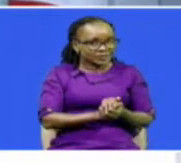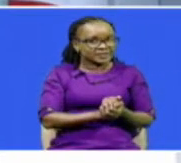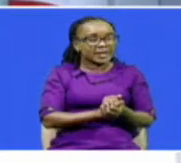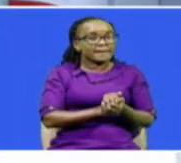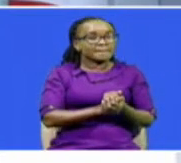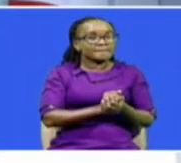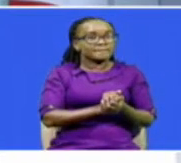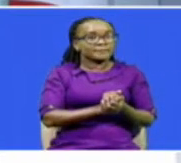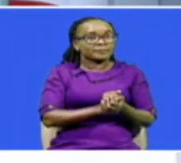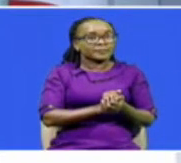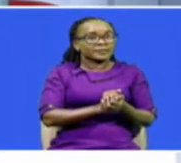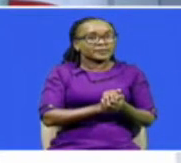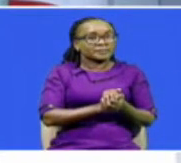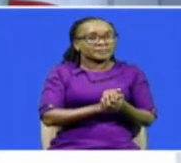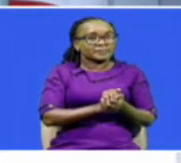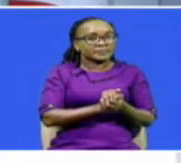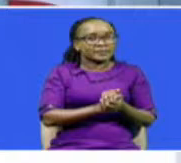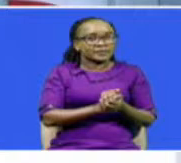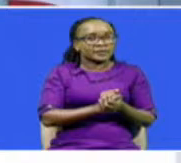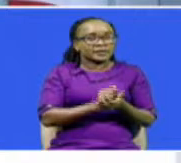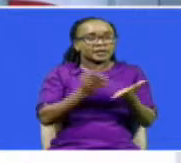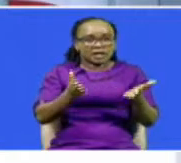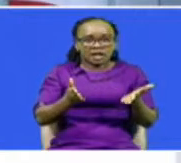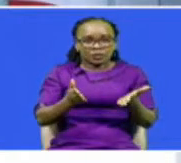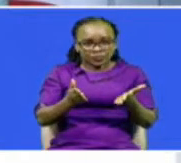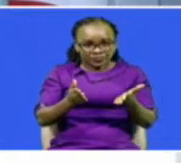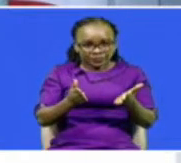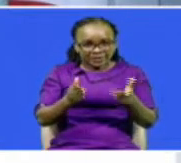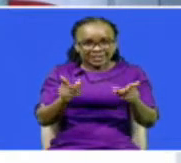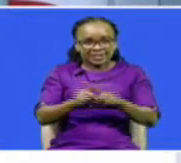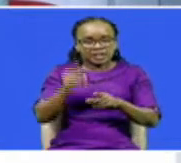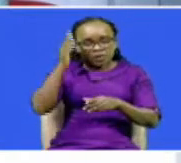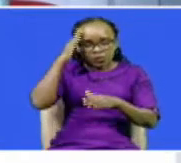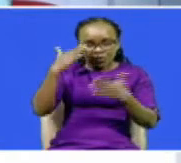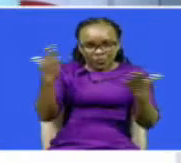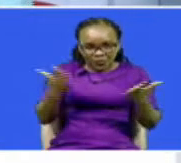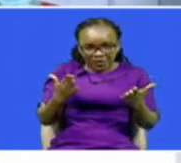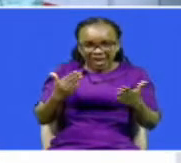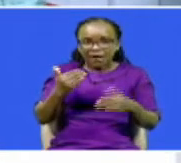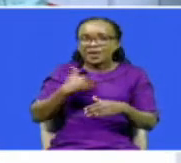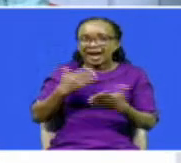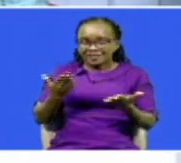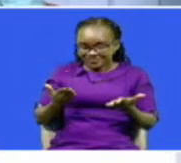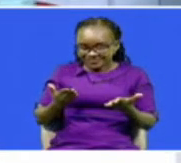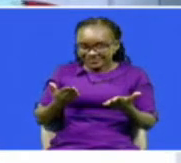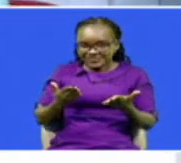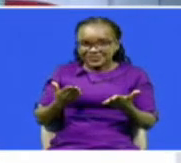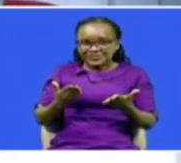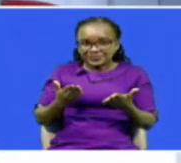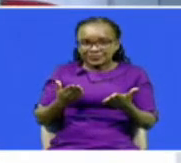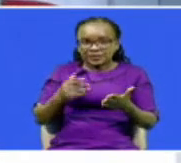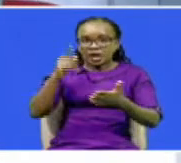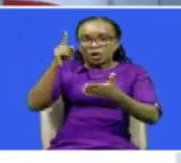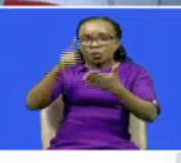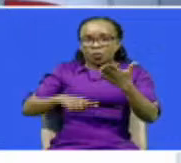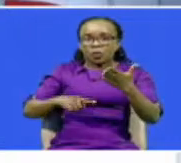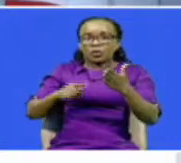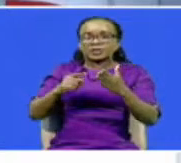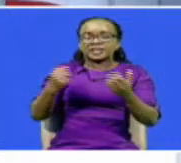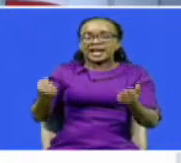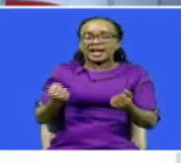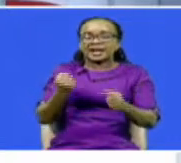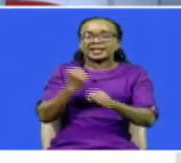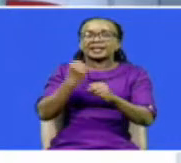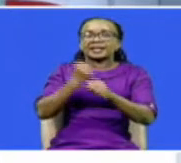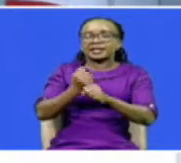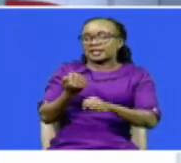mole. Is that true? No, my boss is not a mole. And I know where you're going to head to, Ashley. What I did yesterday